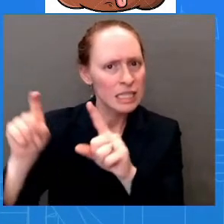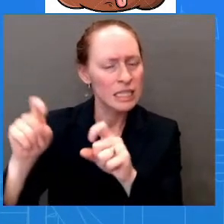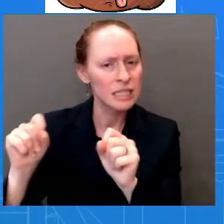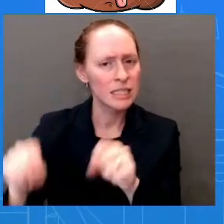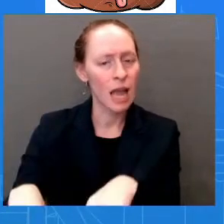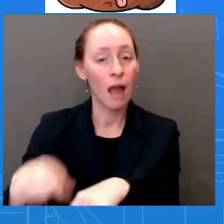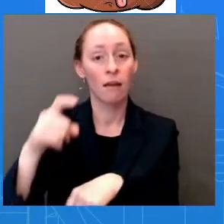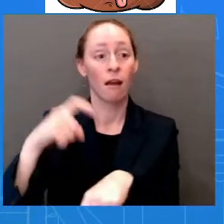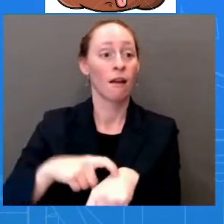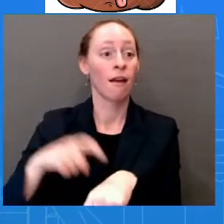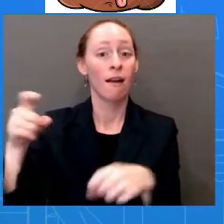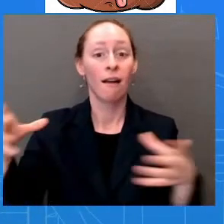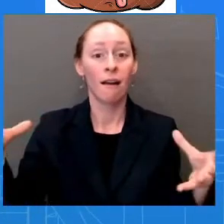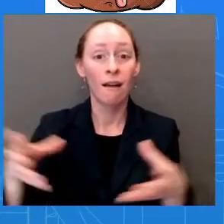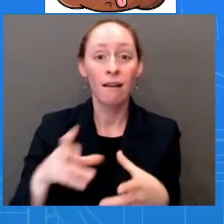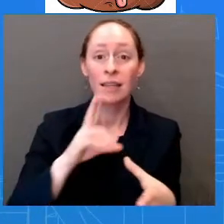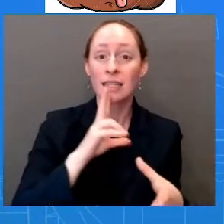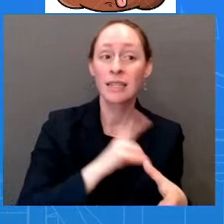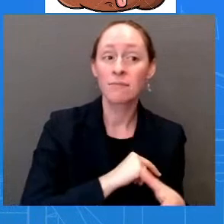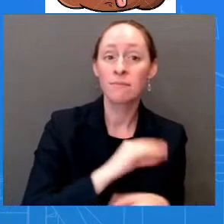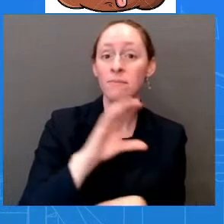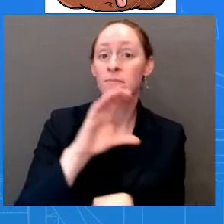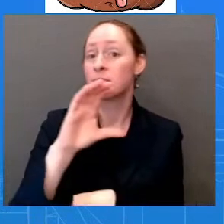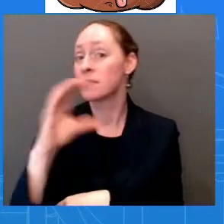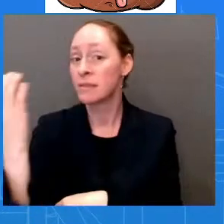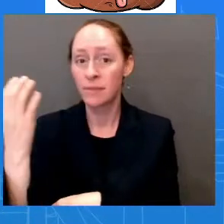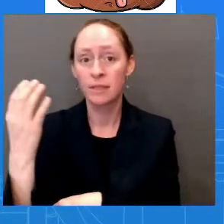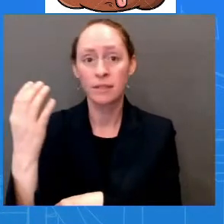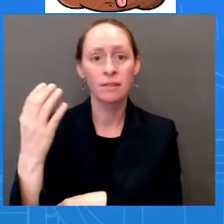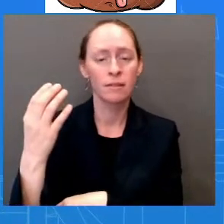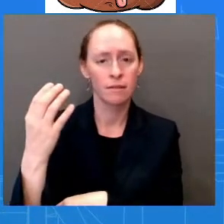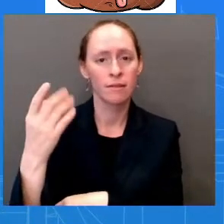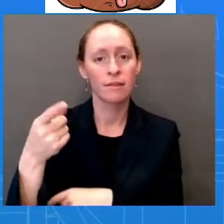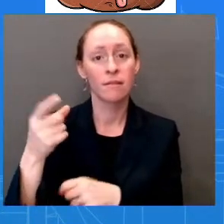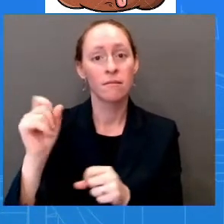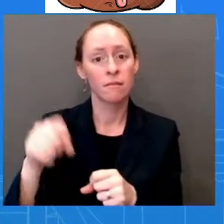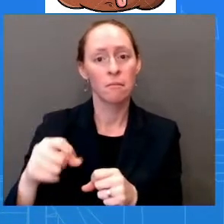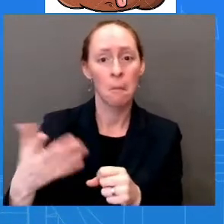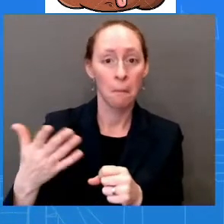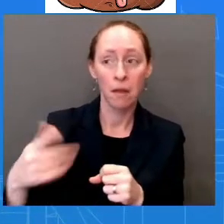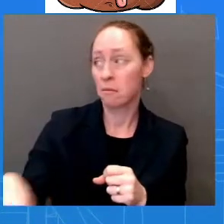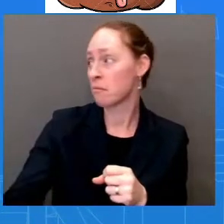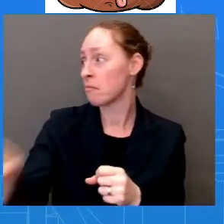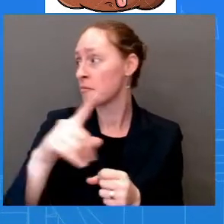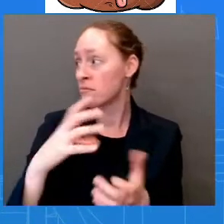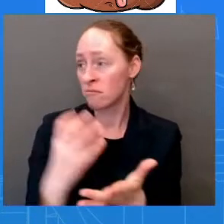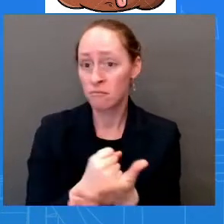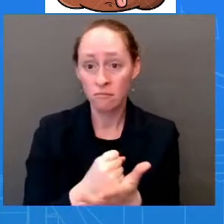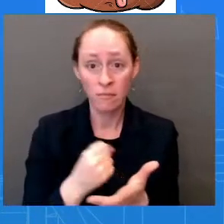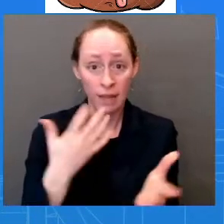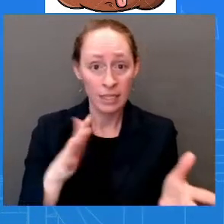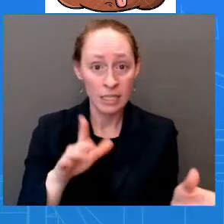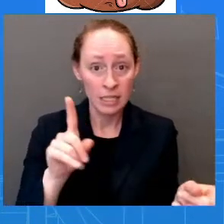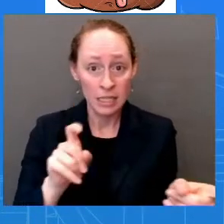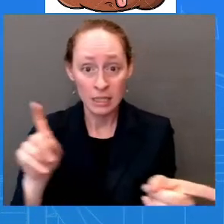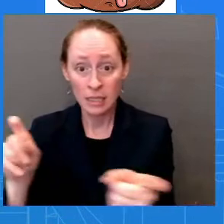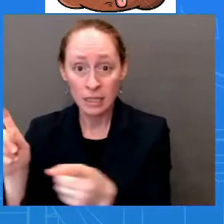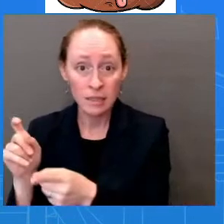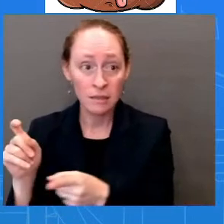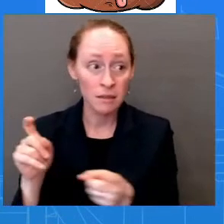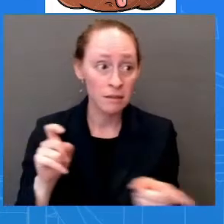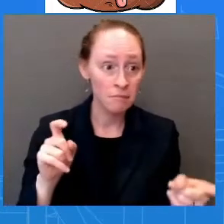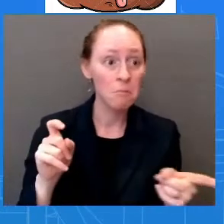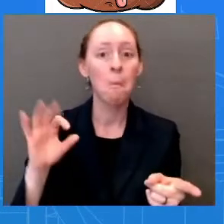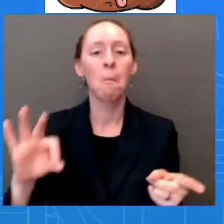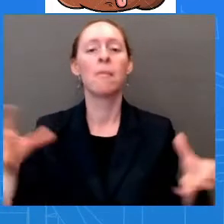winter, it makes sense that you might want to get a test that day before you come into a place in which you might be infected